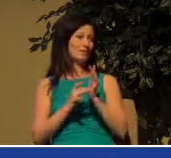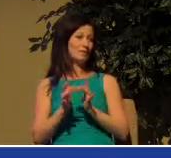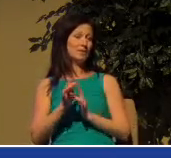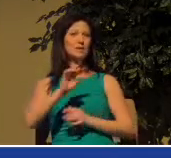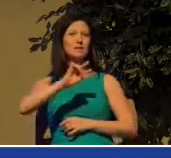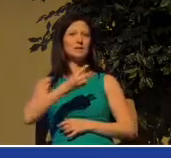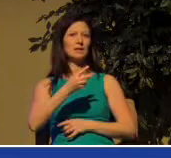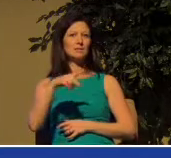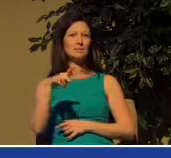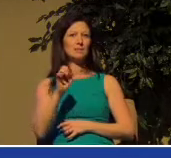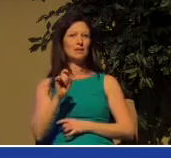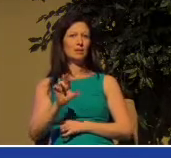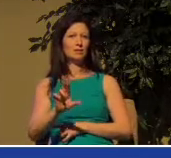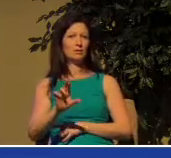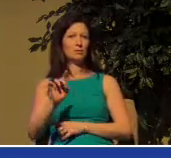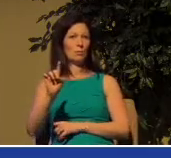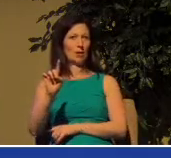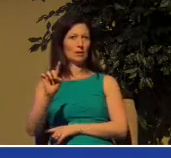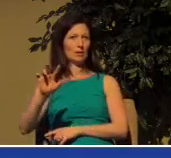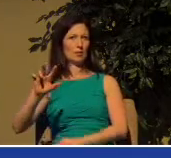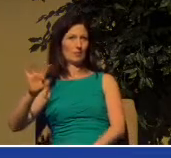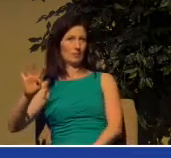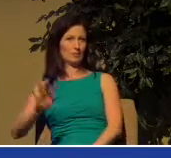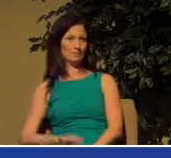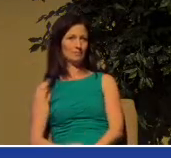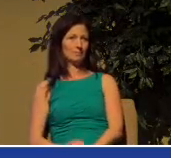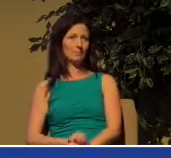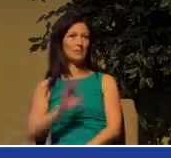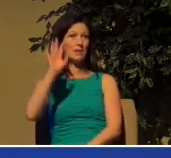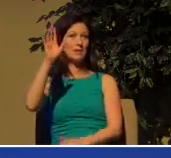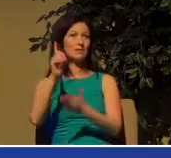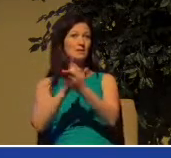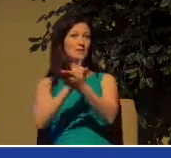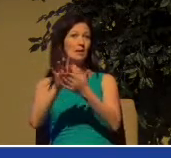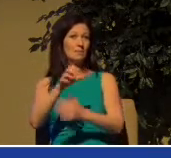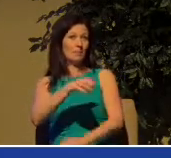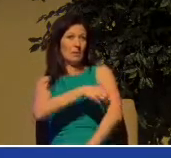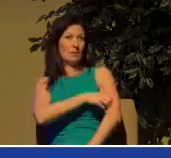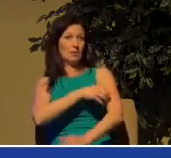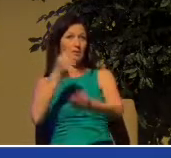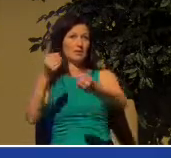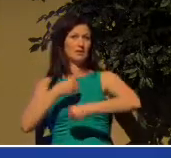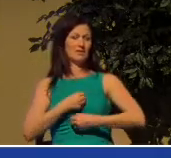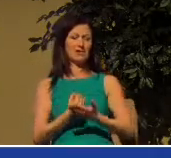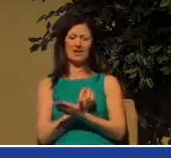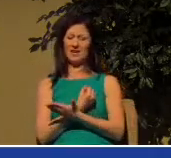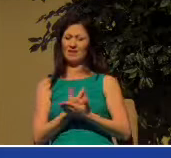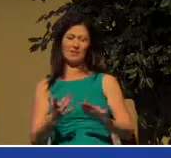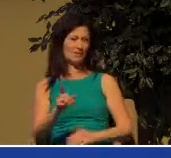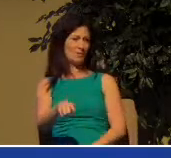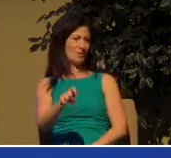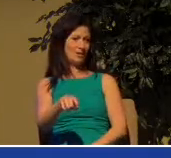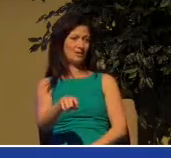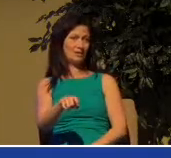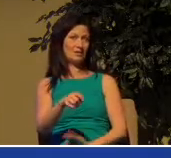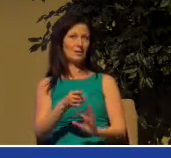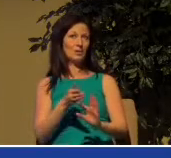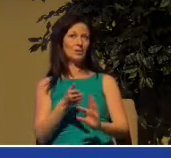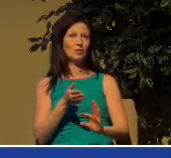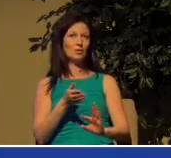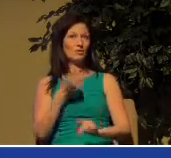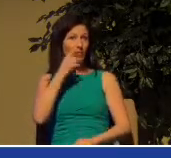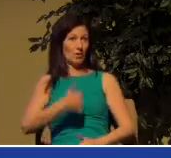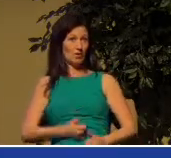2 Peter 1:3 and 4, His divine power has given us everything we need for life and godliness through our knowledge of